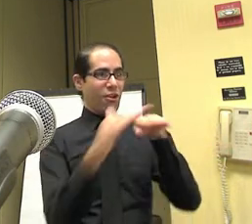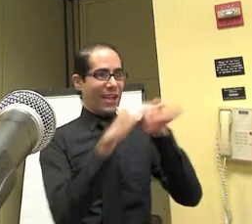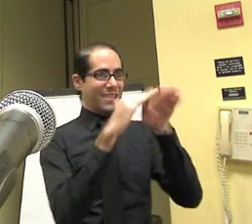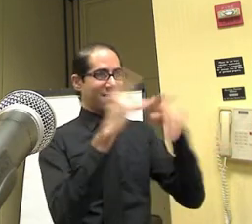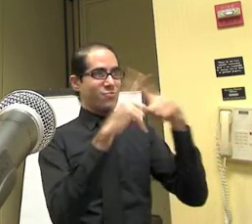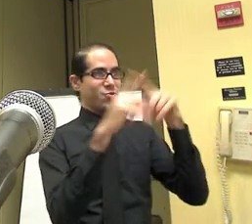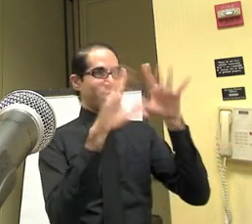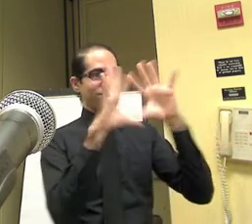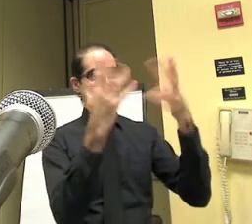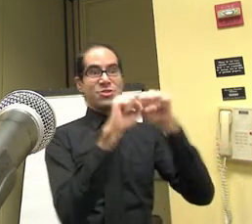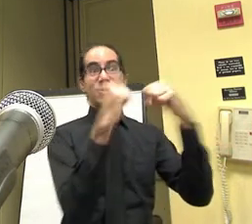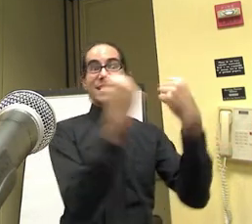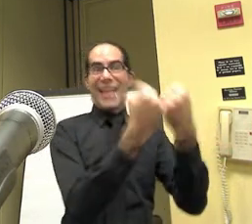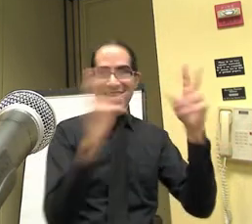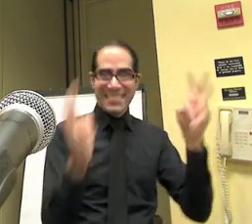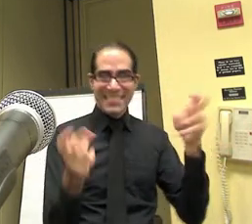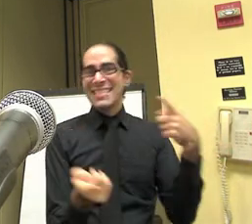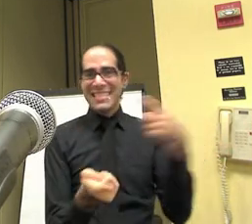Disabilities Act